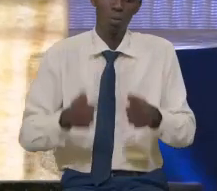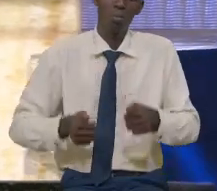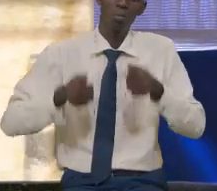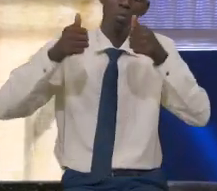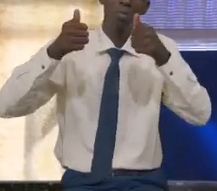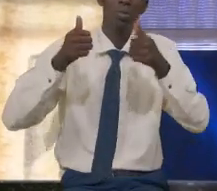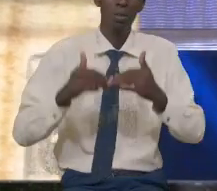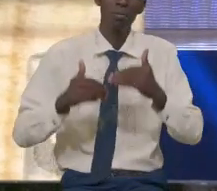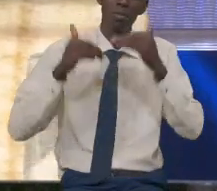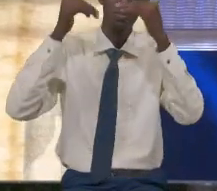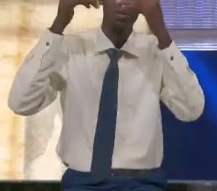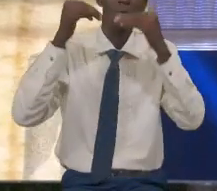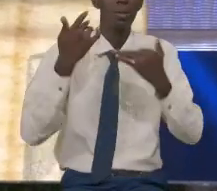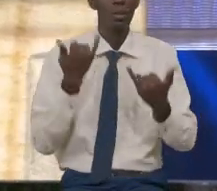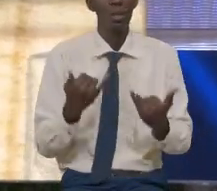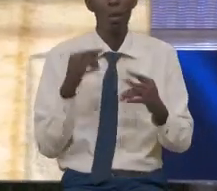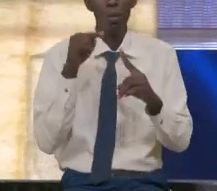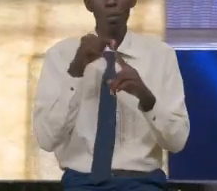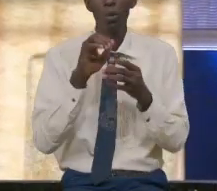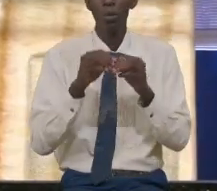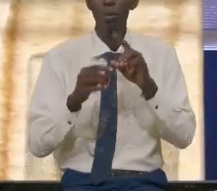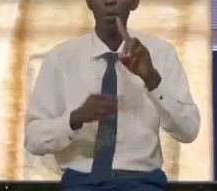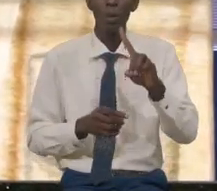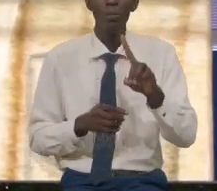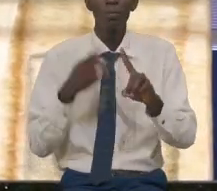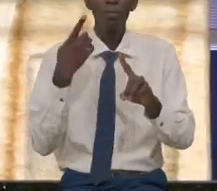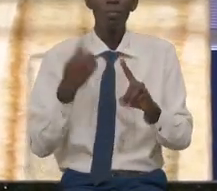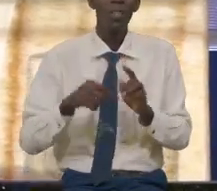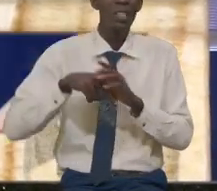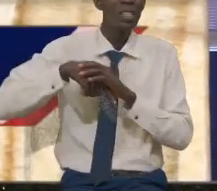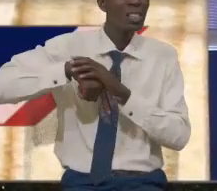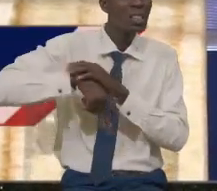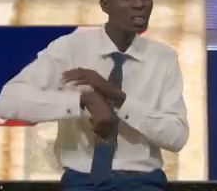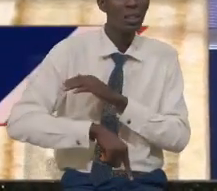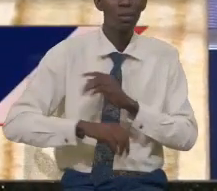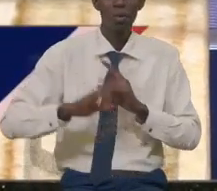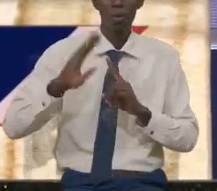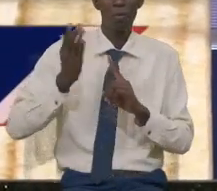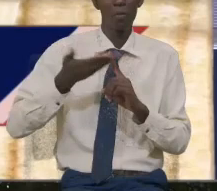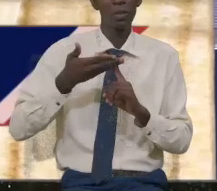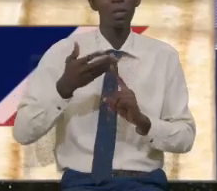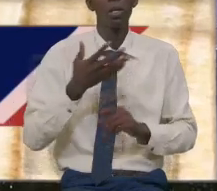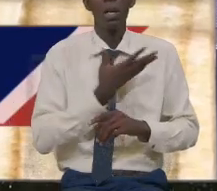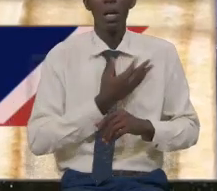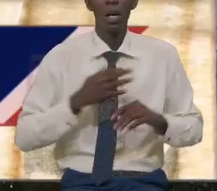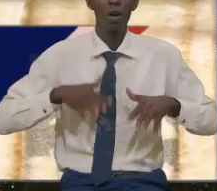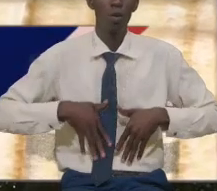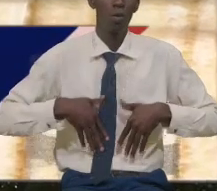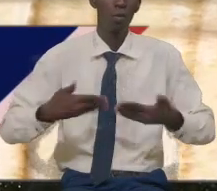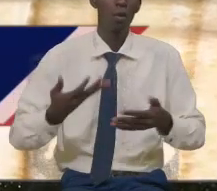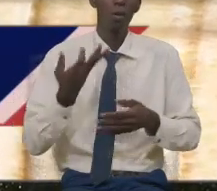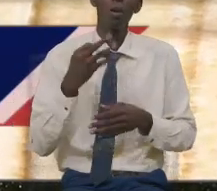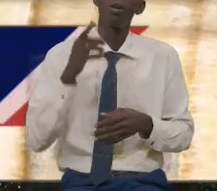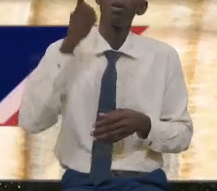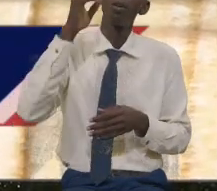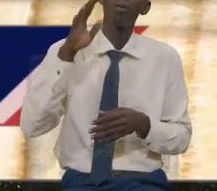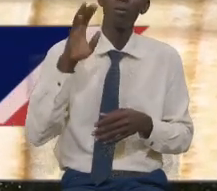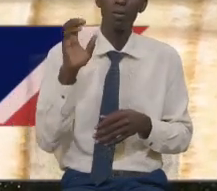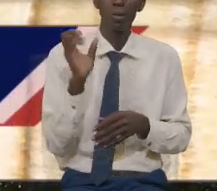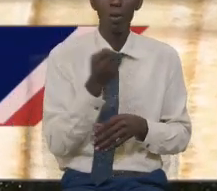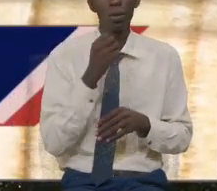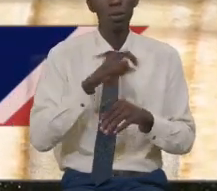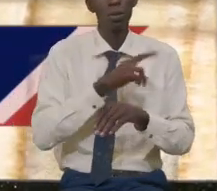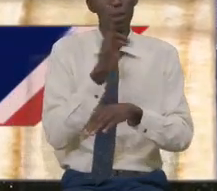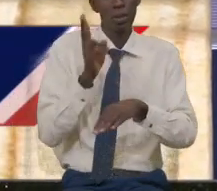at number one now. Number one is deep conviction and confession of God's attributes.